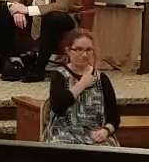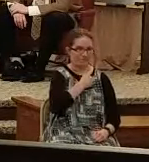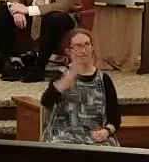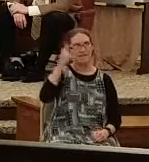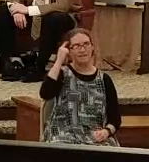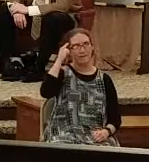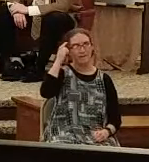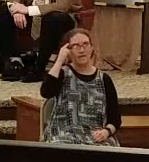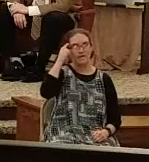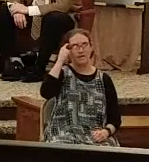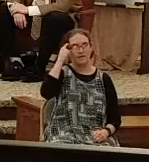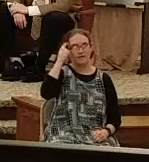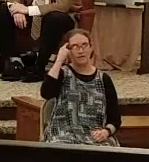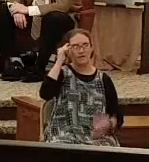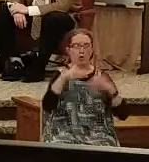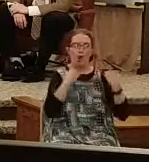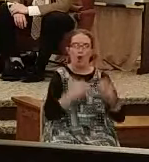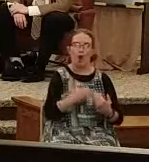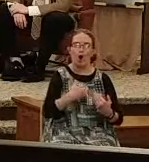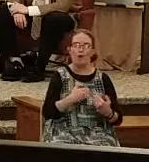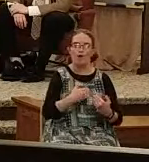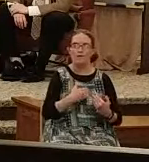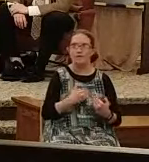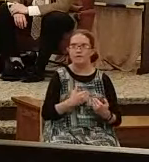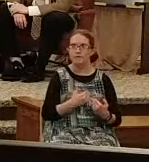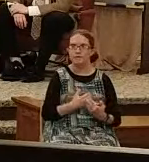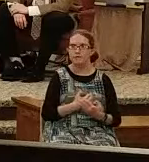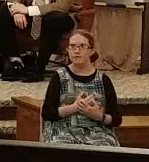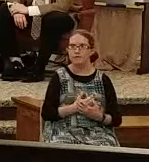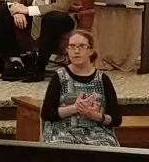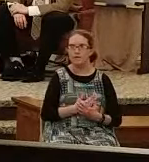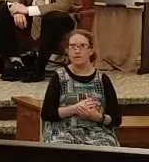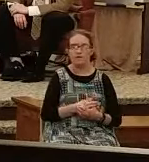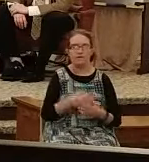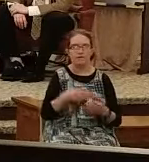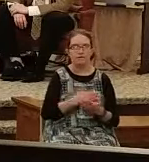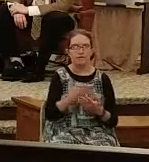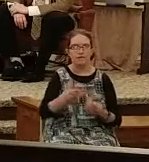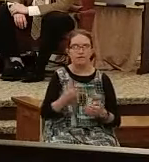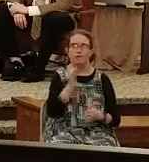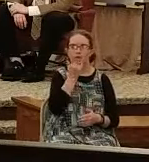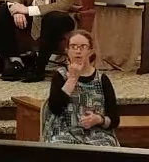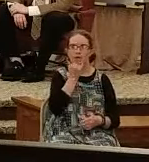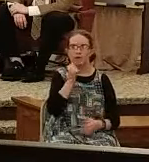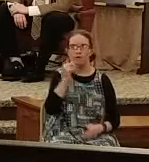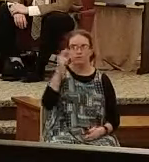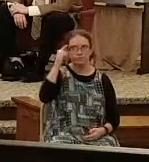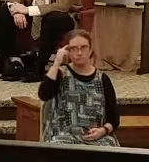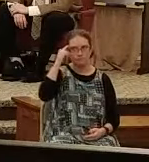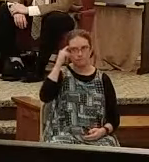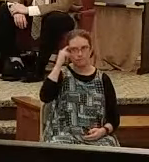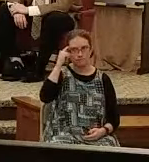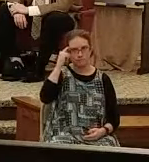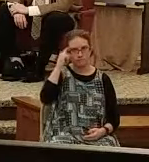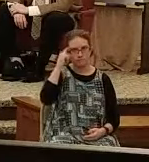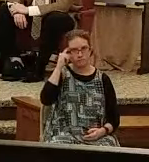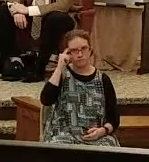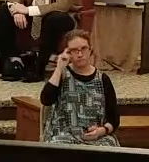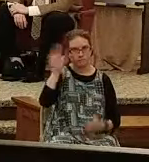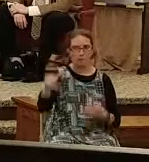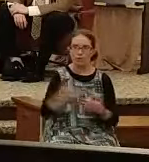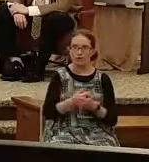right here. Yes, this is the heart of you. Amen. If something goes wrong with the wiring up here, the rest of us go